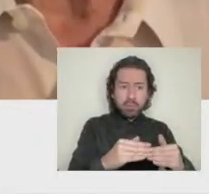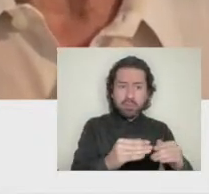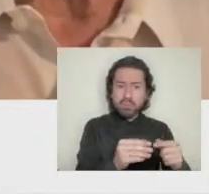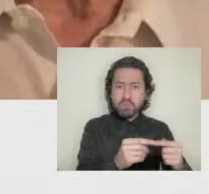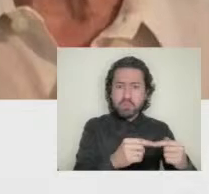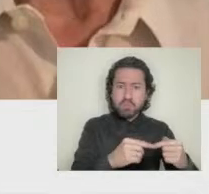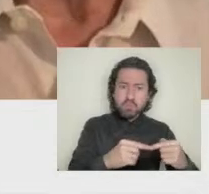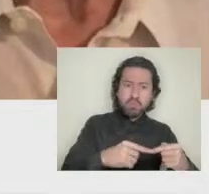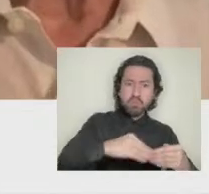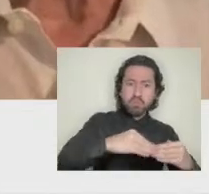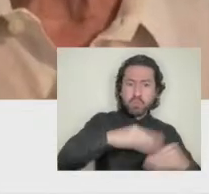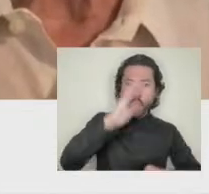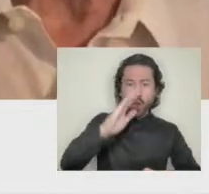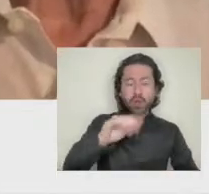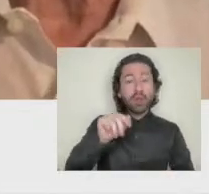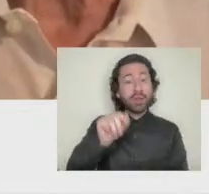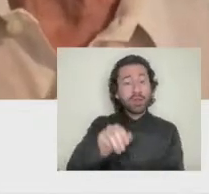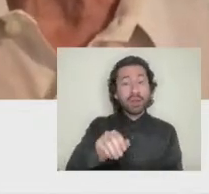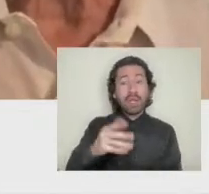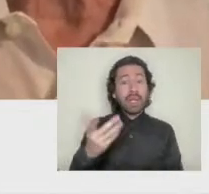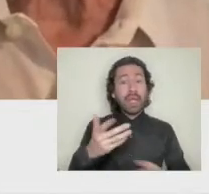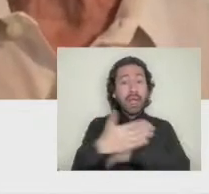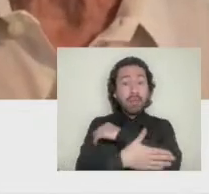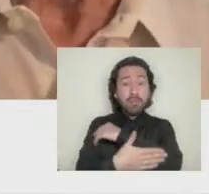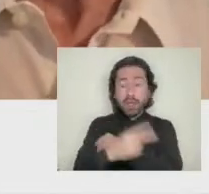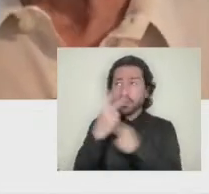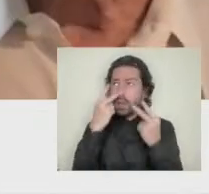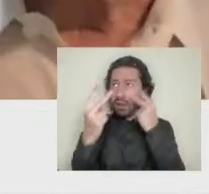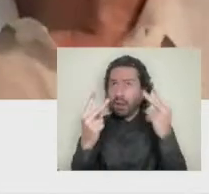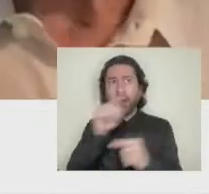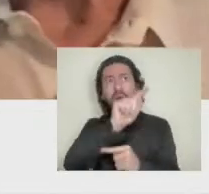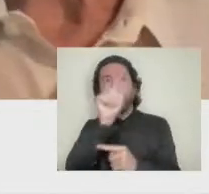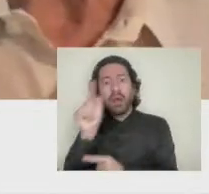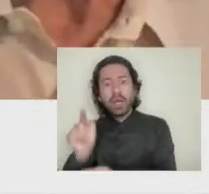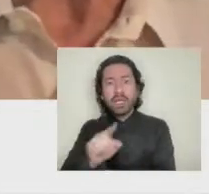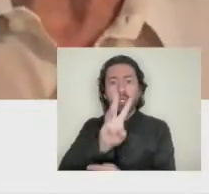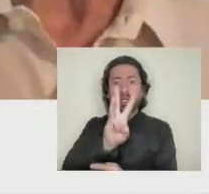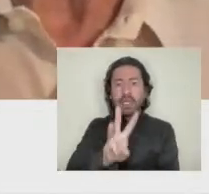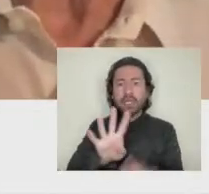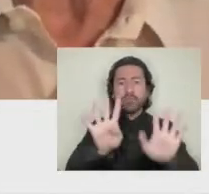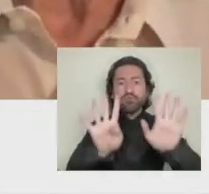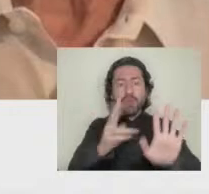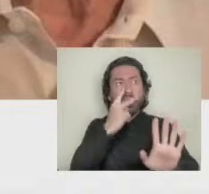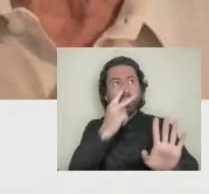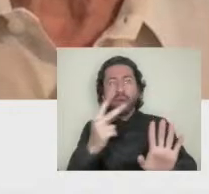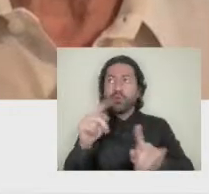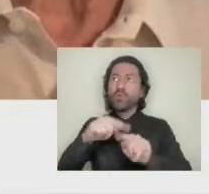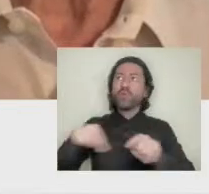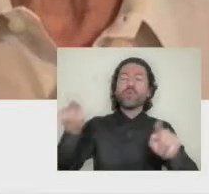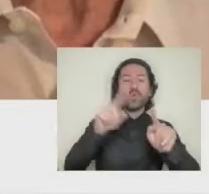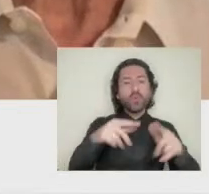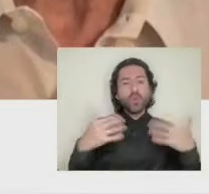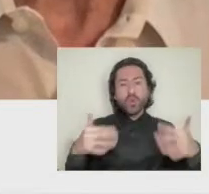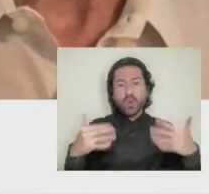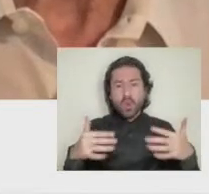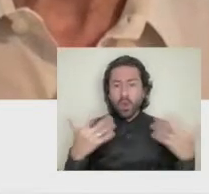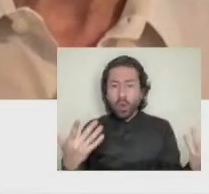a measure of absolute destitution, then child poverty has been going up there as